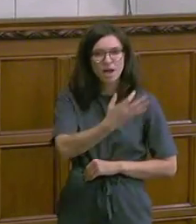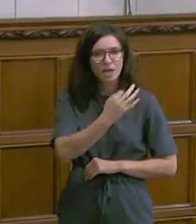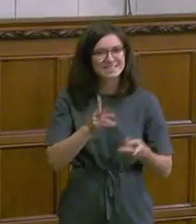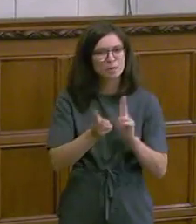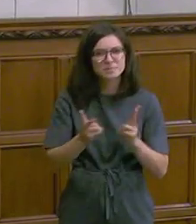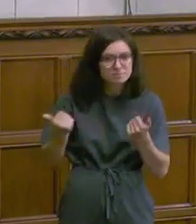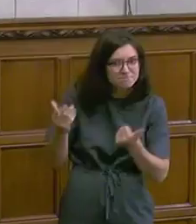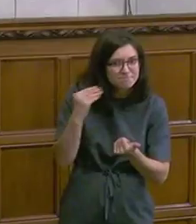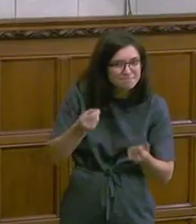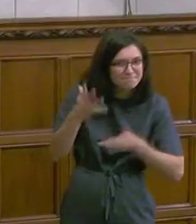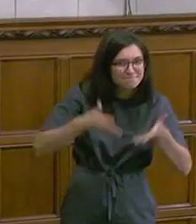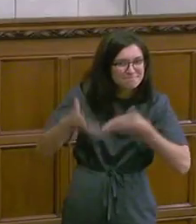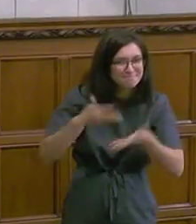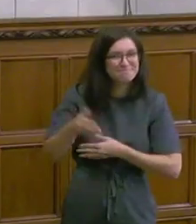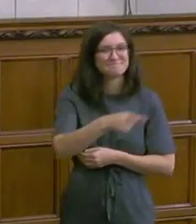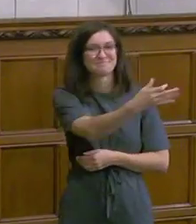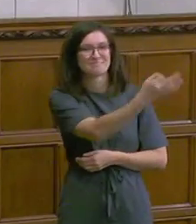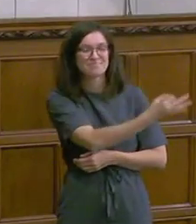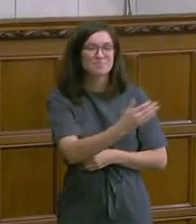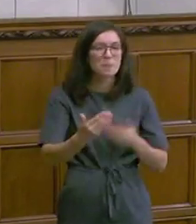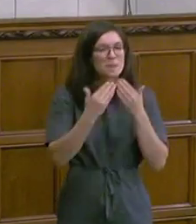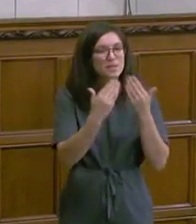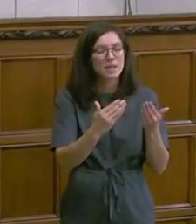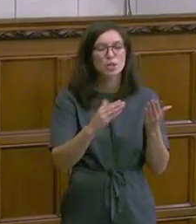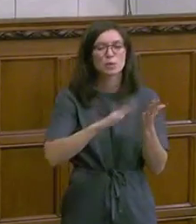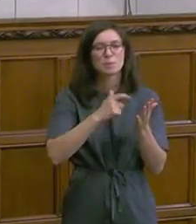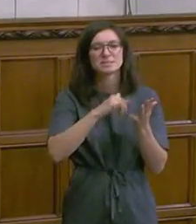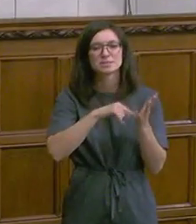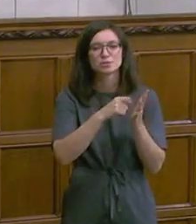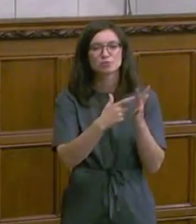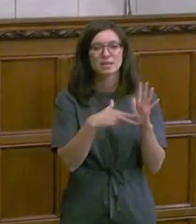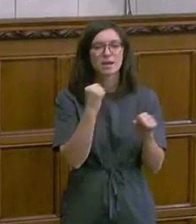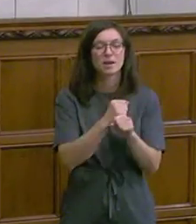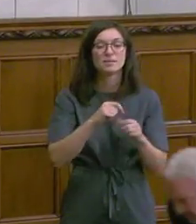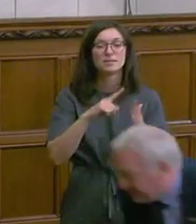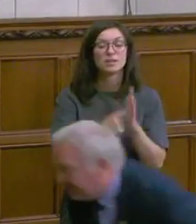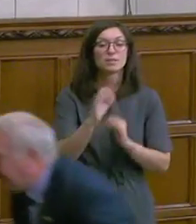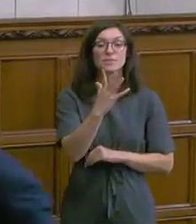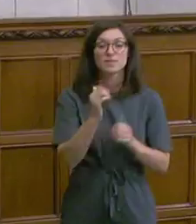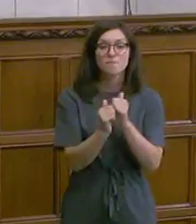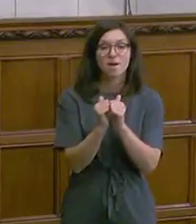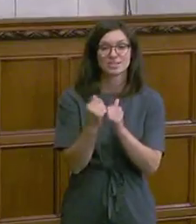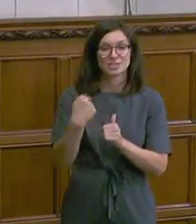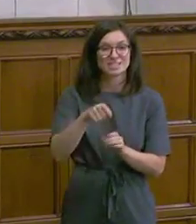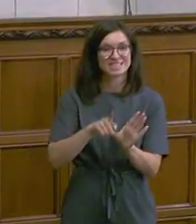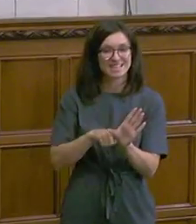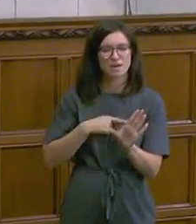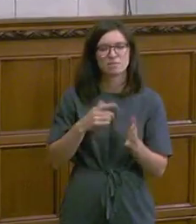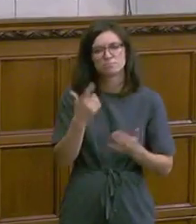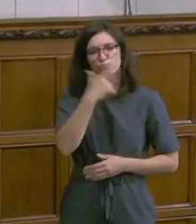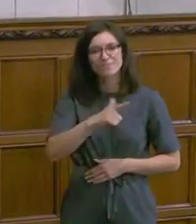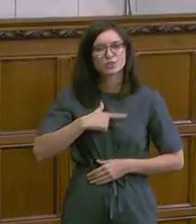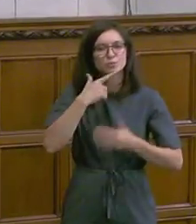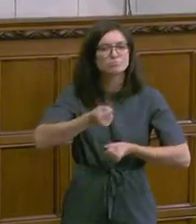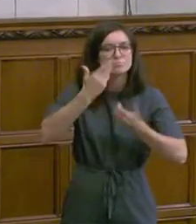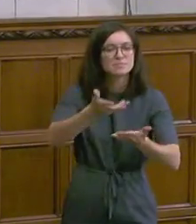your chairmanship. Mr. Stringer, on the 5th of March this year, I had the great privilege of presenting a debate in